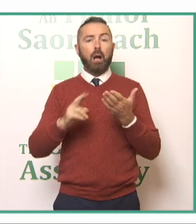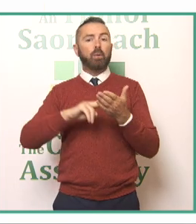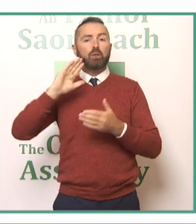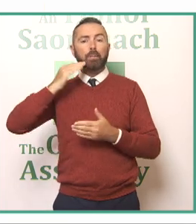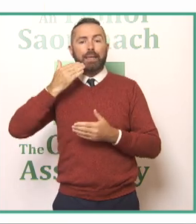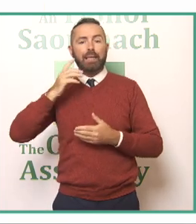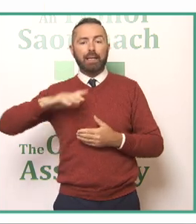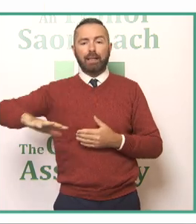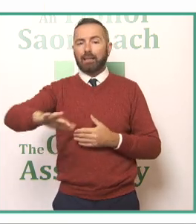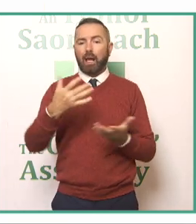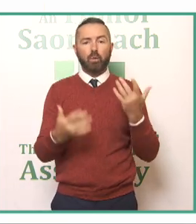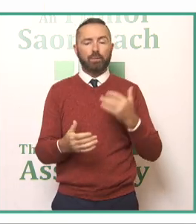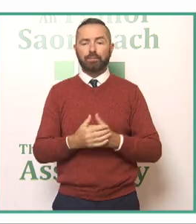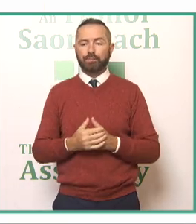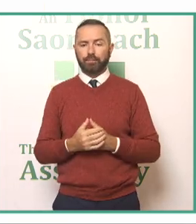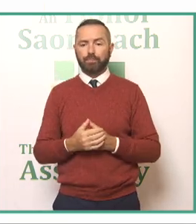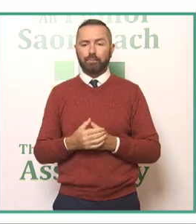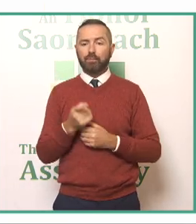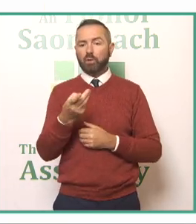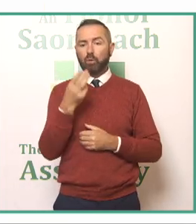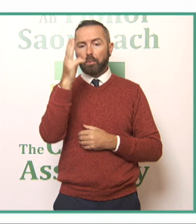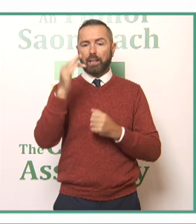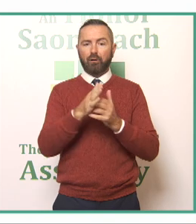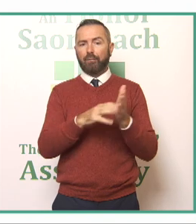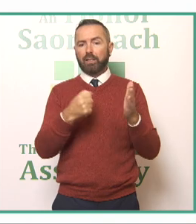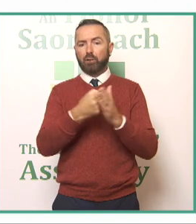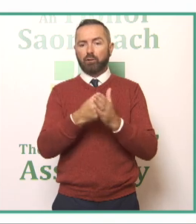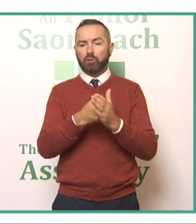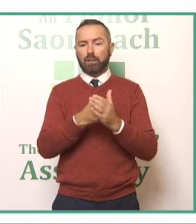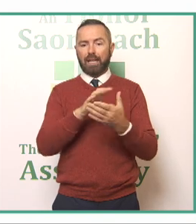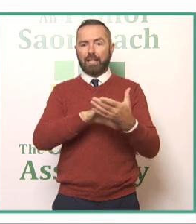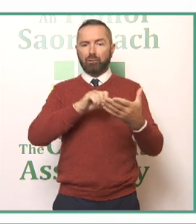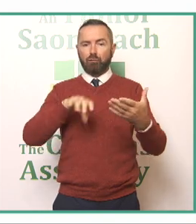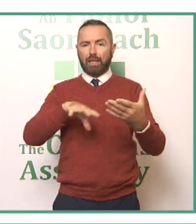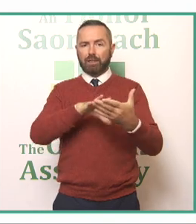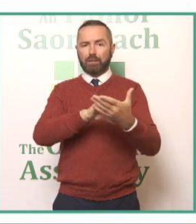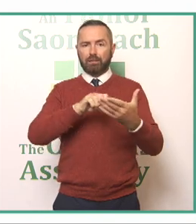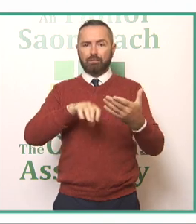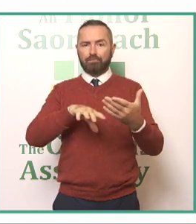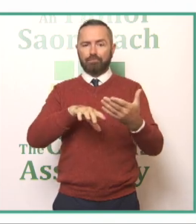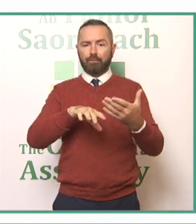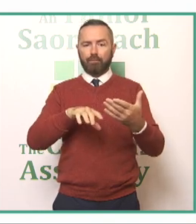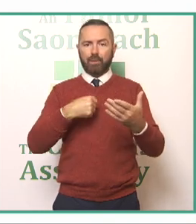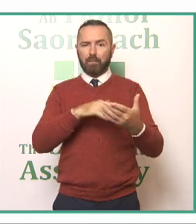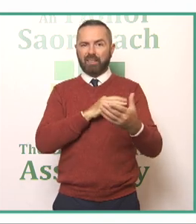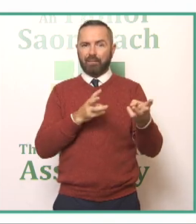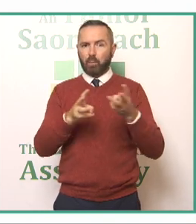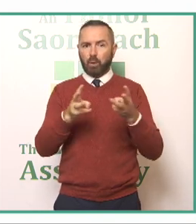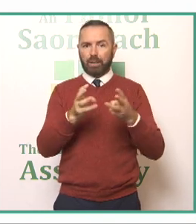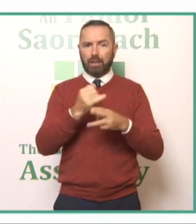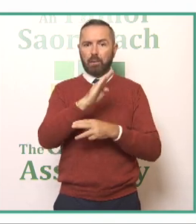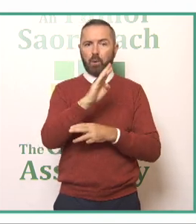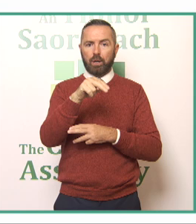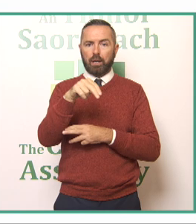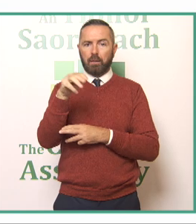peatlands? Well, this is a picture of an industrial peat extraction landscape. I worked in Borden Mona for several